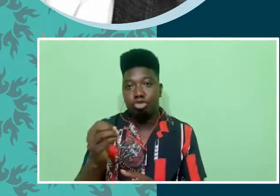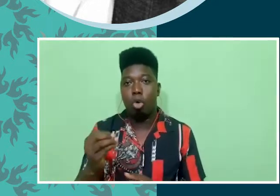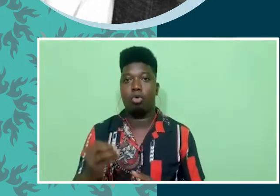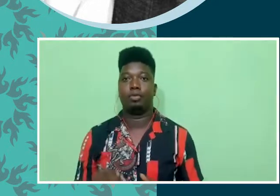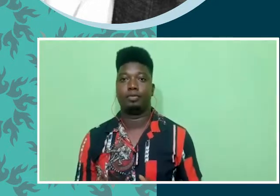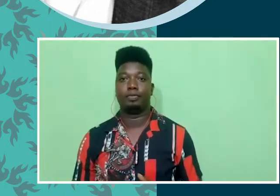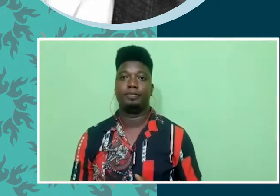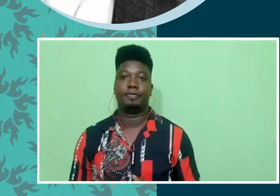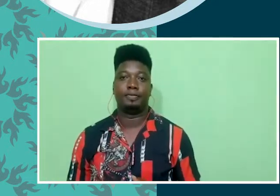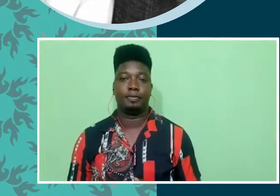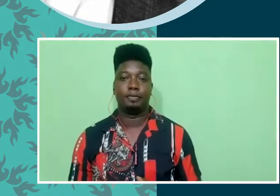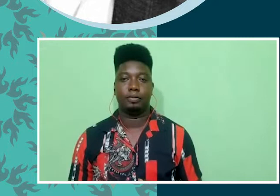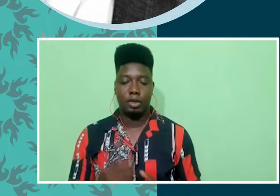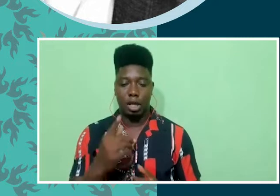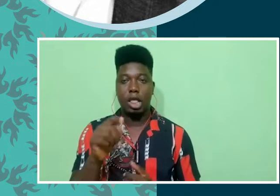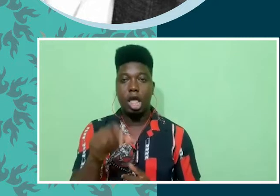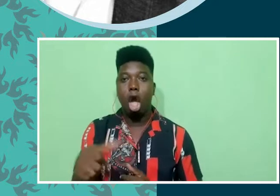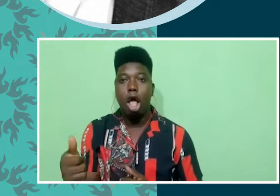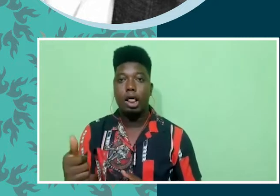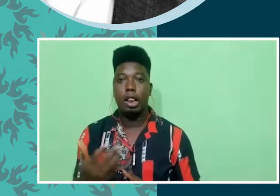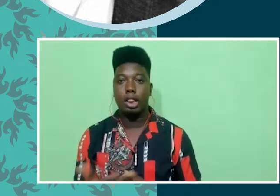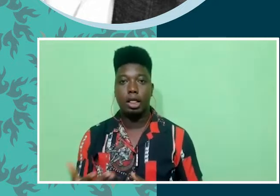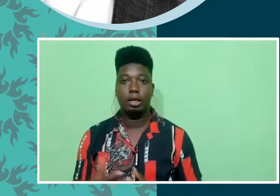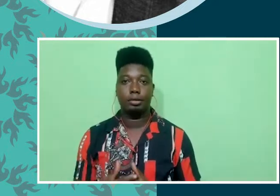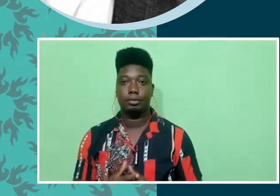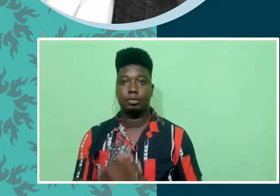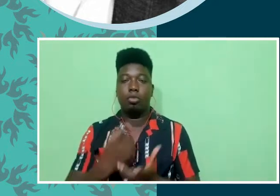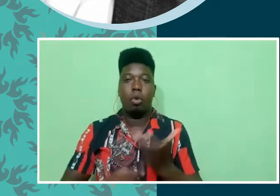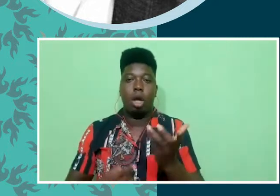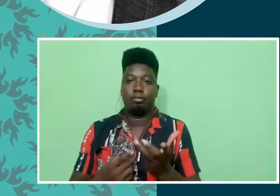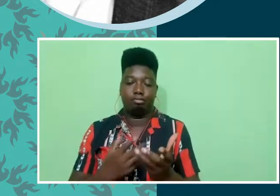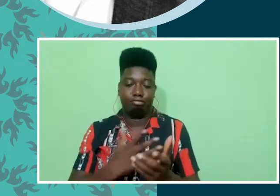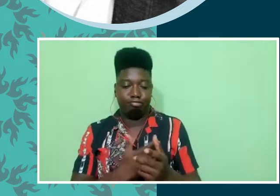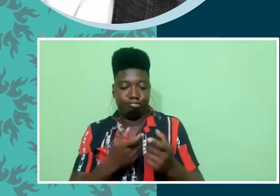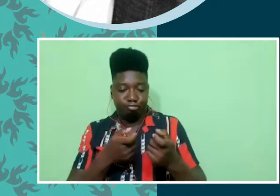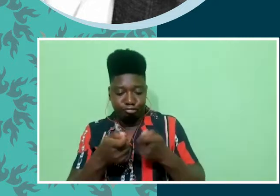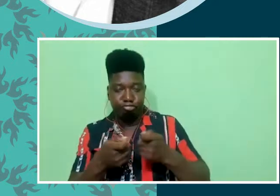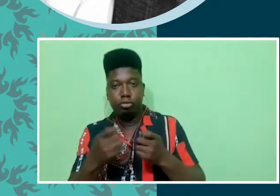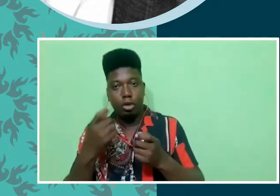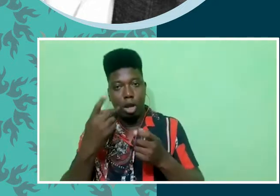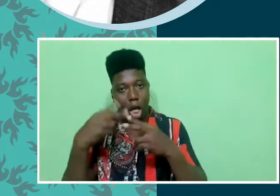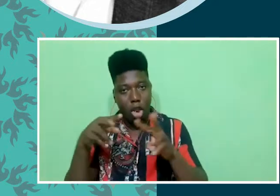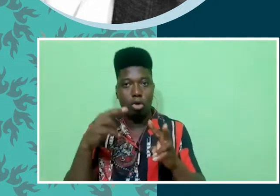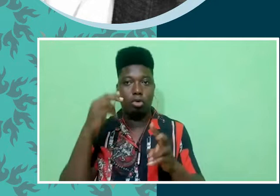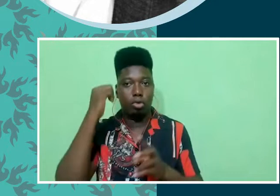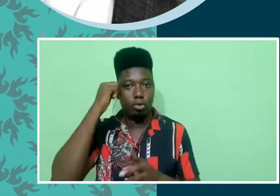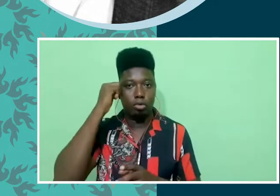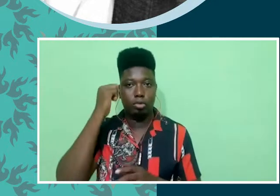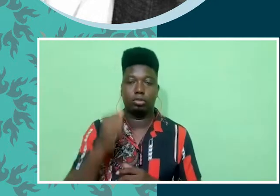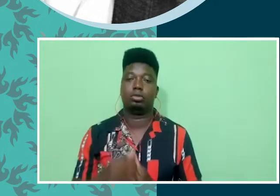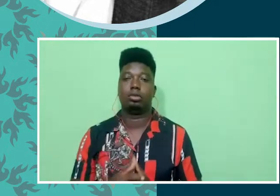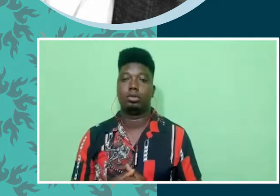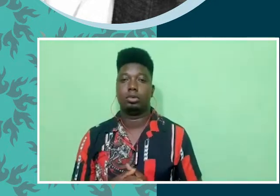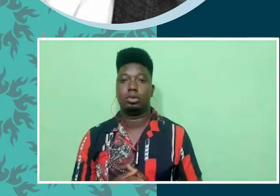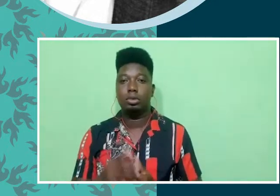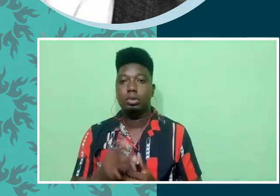the other thing is, one of my mentors locally, she leads these peer ED groups, Janet Bogut, she